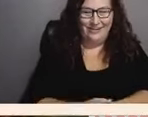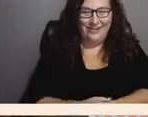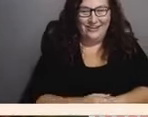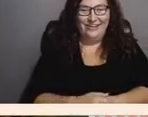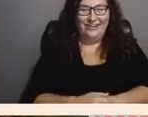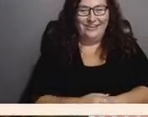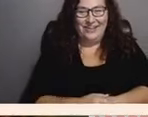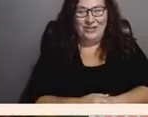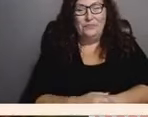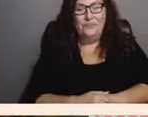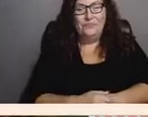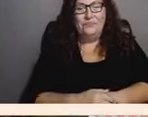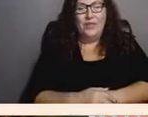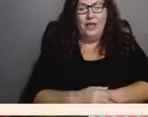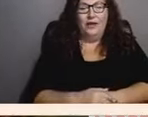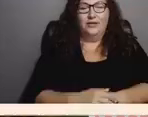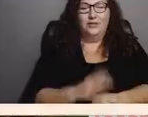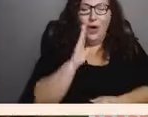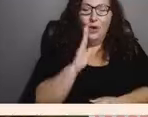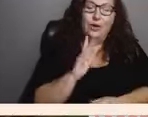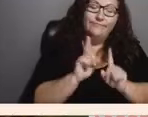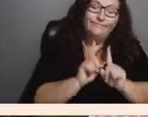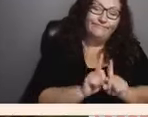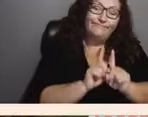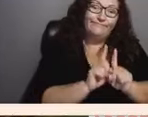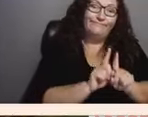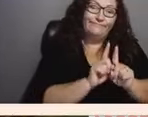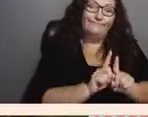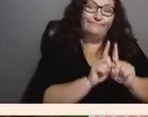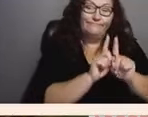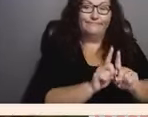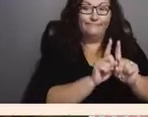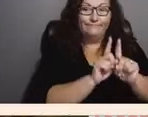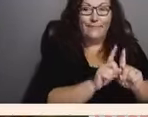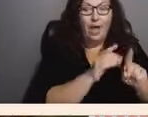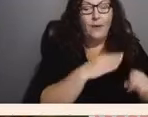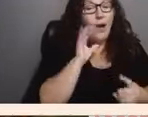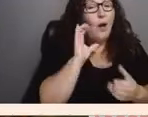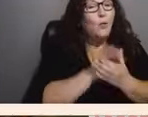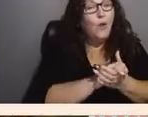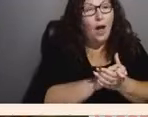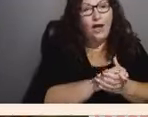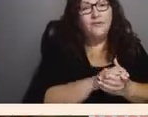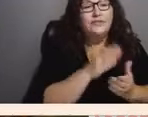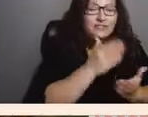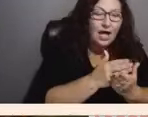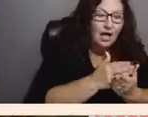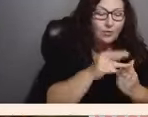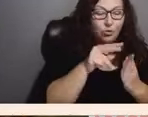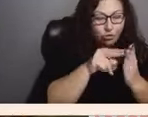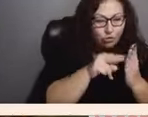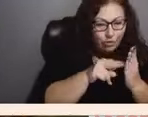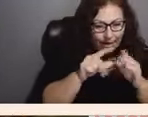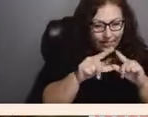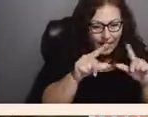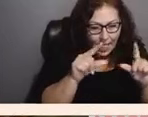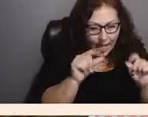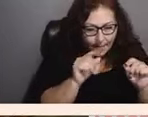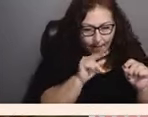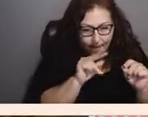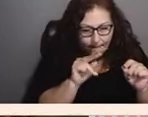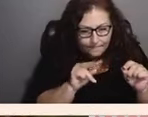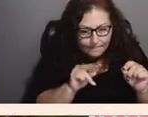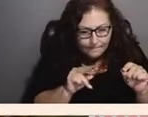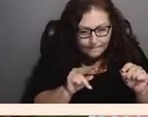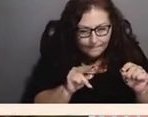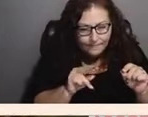So I would follow my wife around, and she would stop and read the labels, and it's all good. But with me, I become impatient,